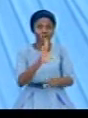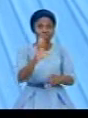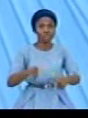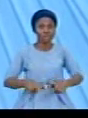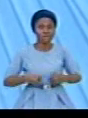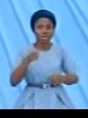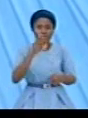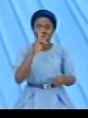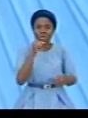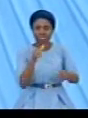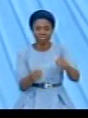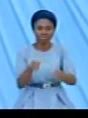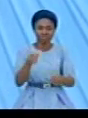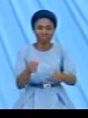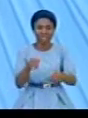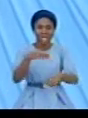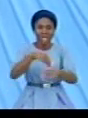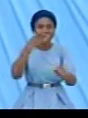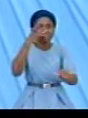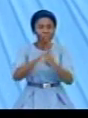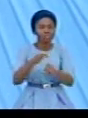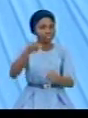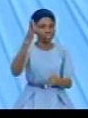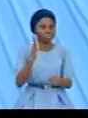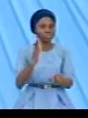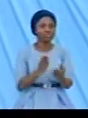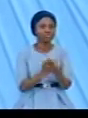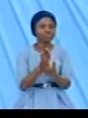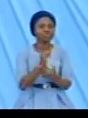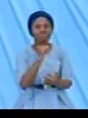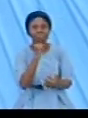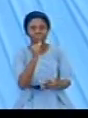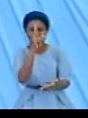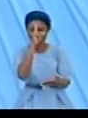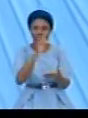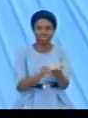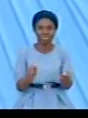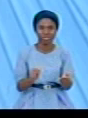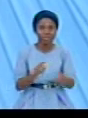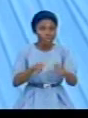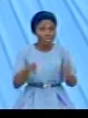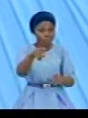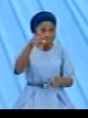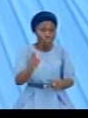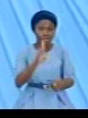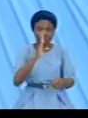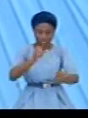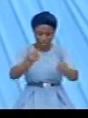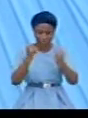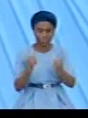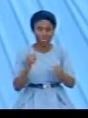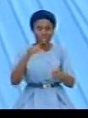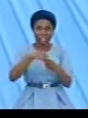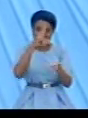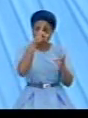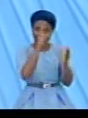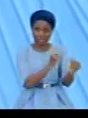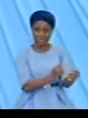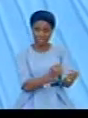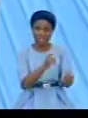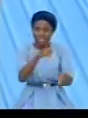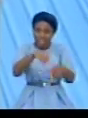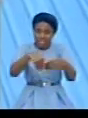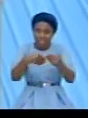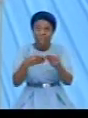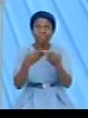God through unbelief, but he was strong in faith, giving glory to God. And being fully persuaded, that's